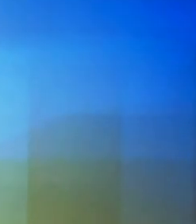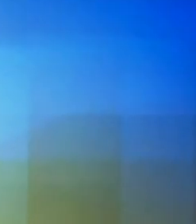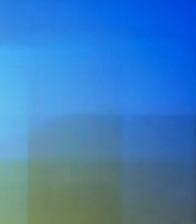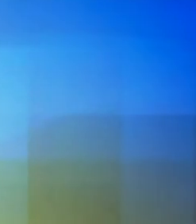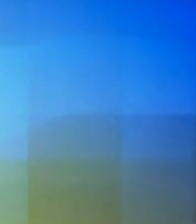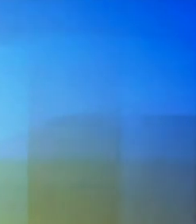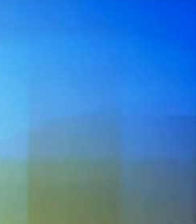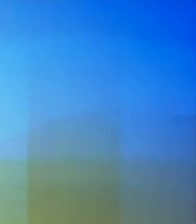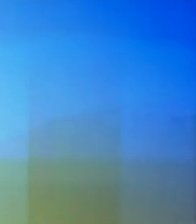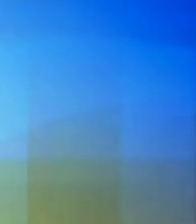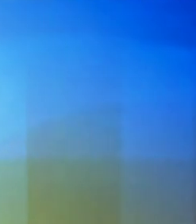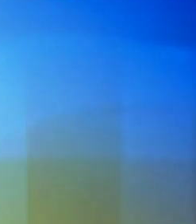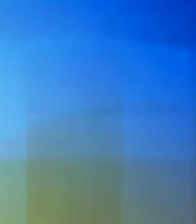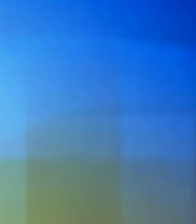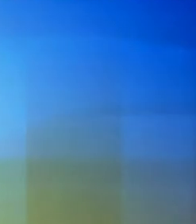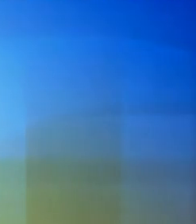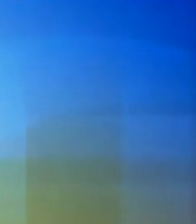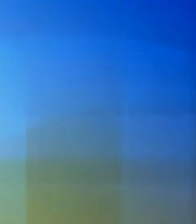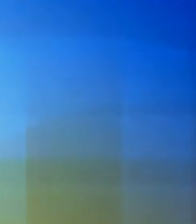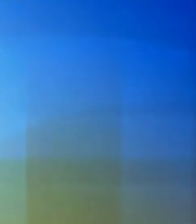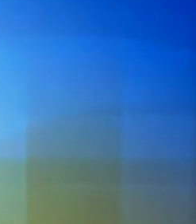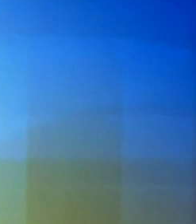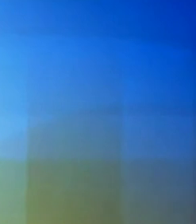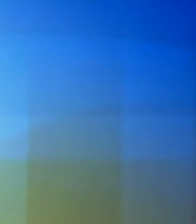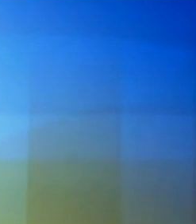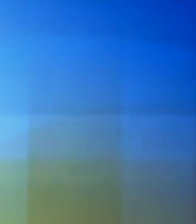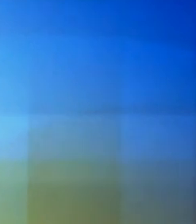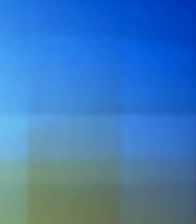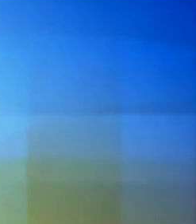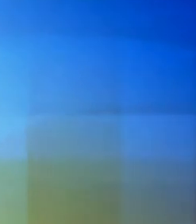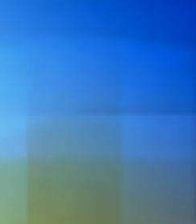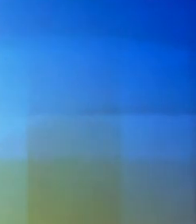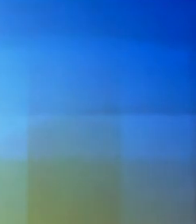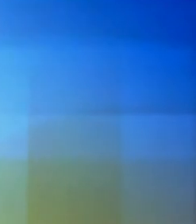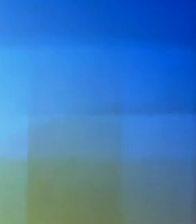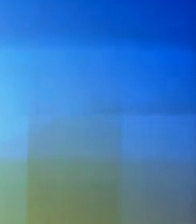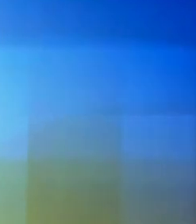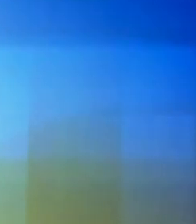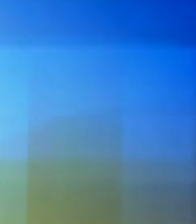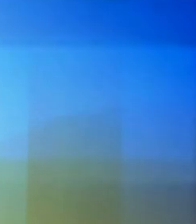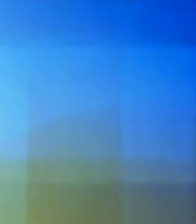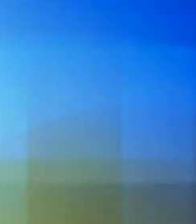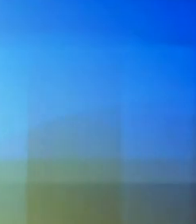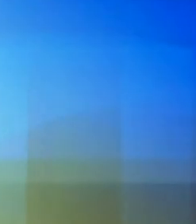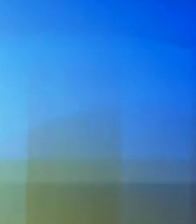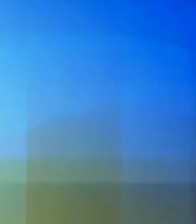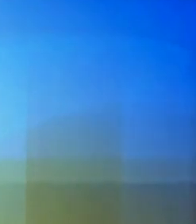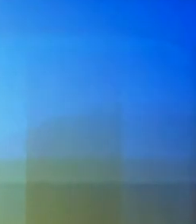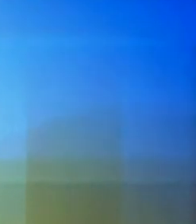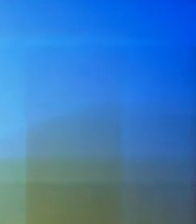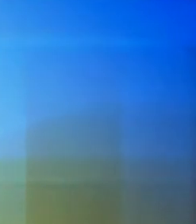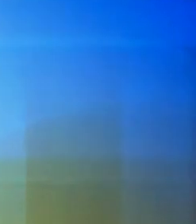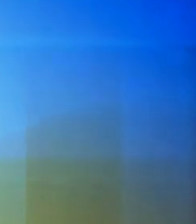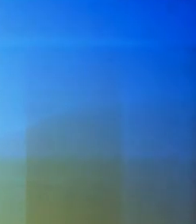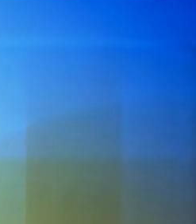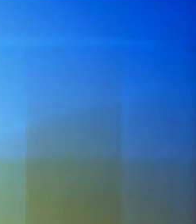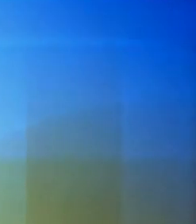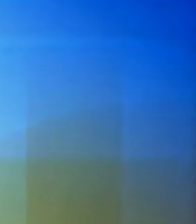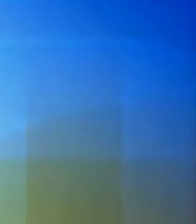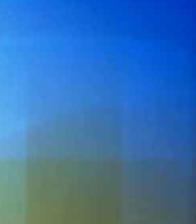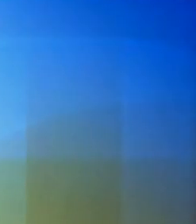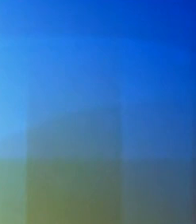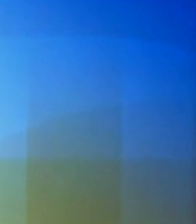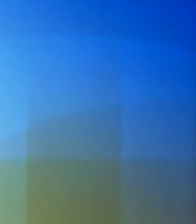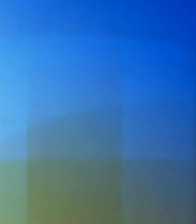on a matter involving Louisville Metro Police where a young black woman named Breonna Taylor was shot to death. A police officer